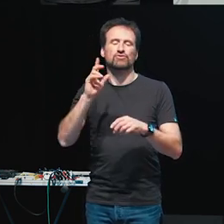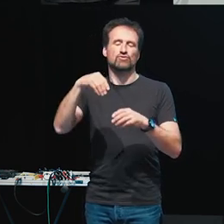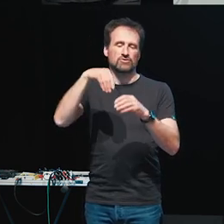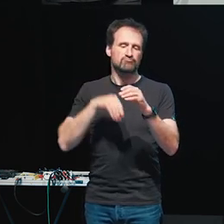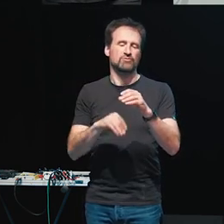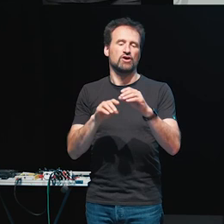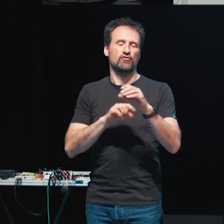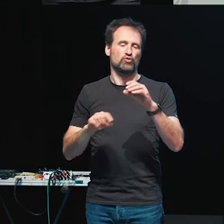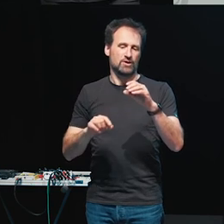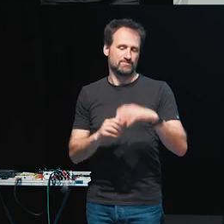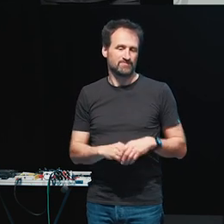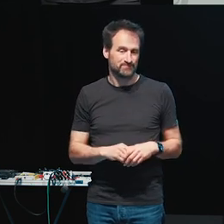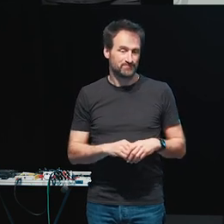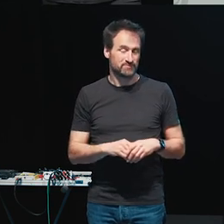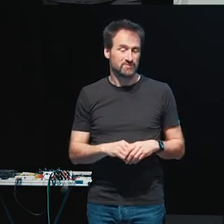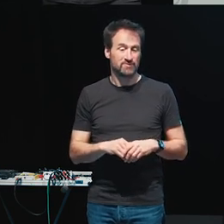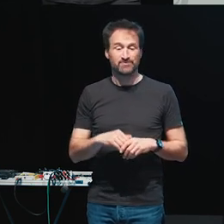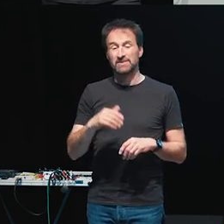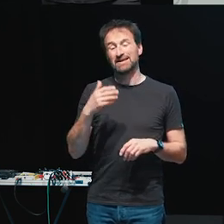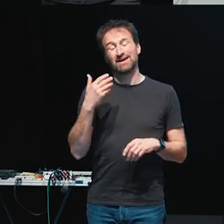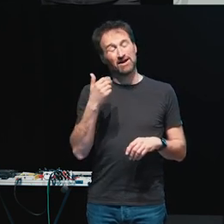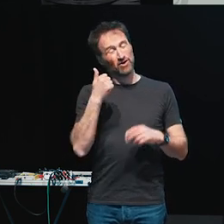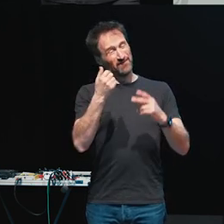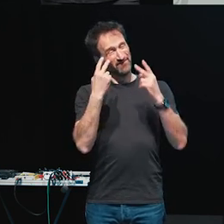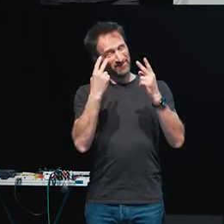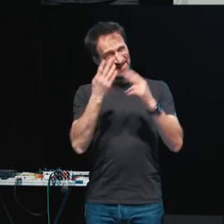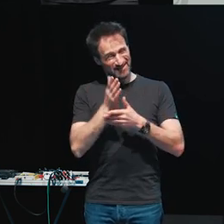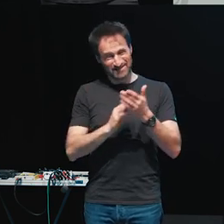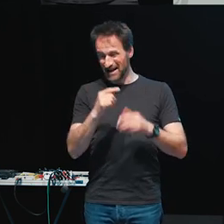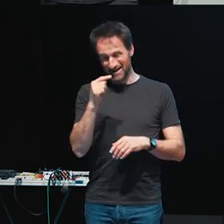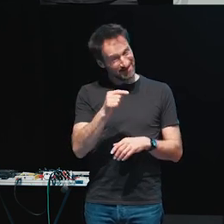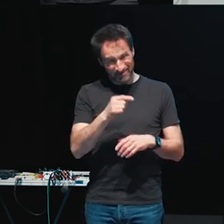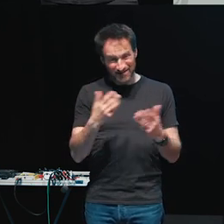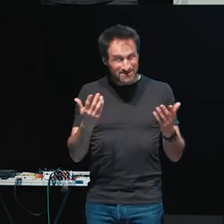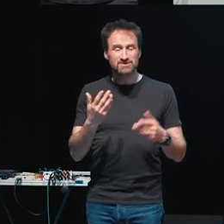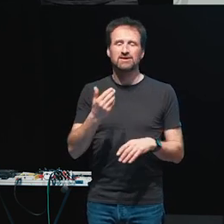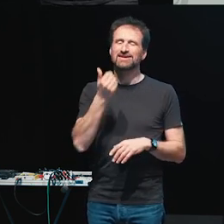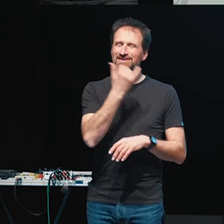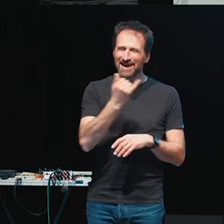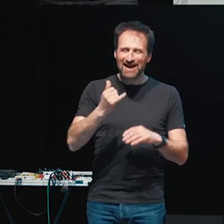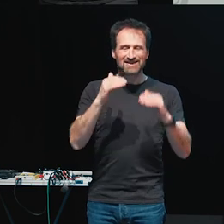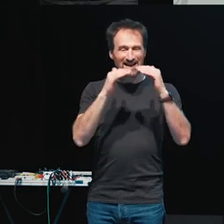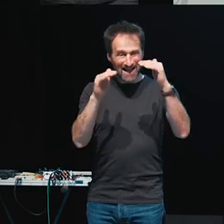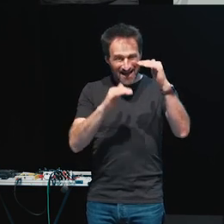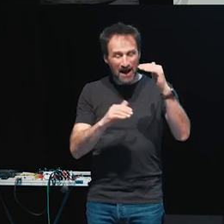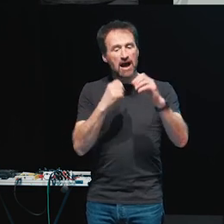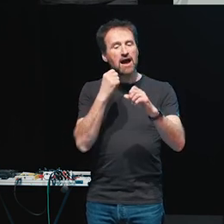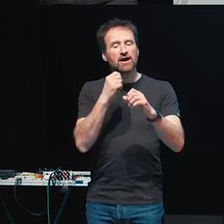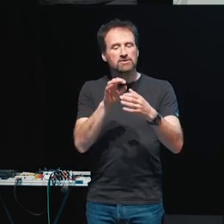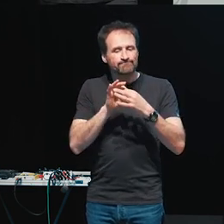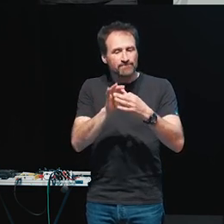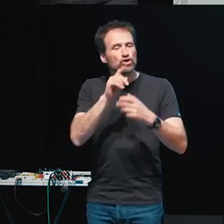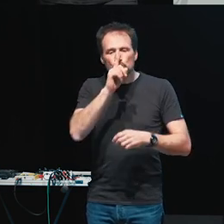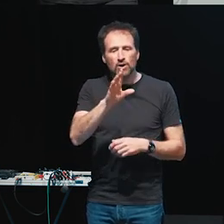So also the most one of the important part here is that every single layer only deals with its children. It